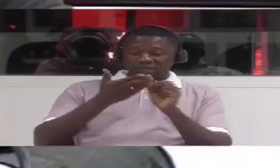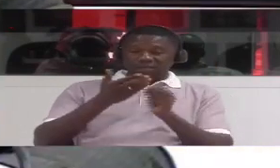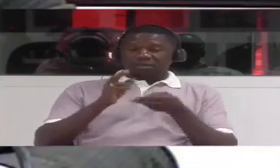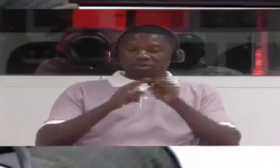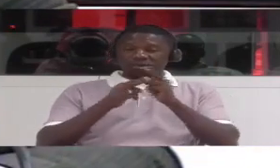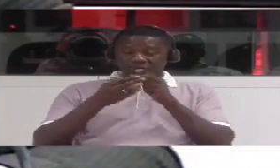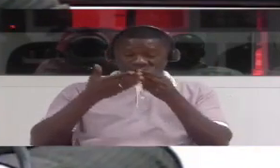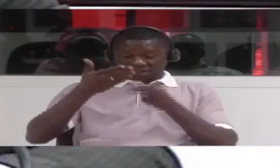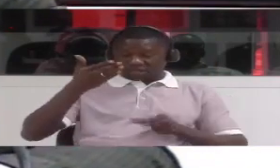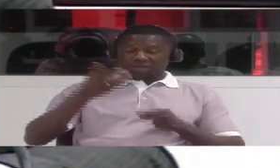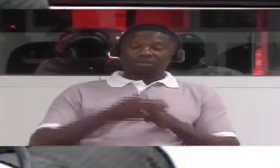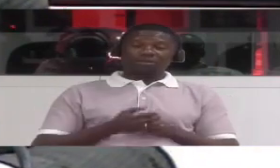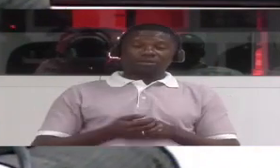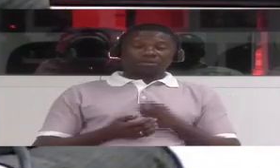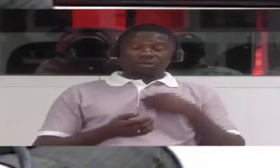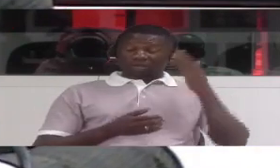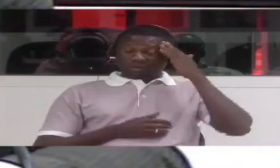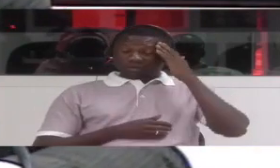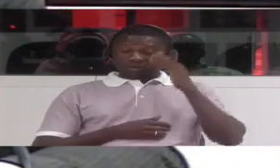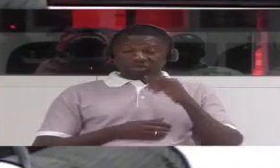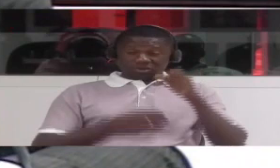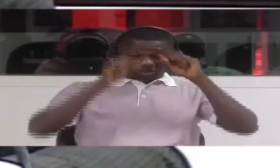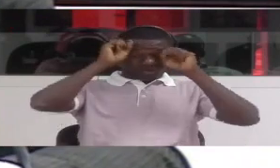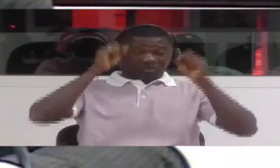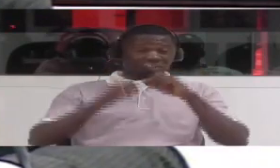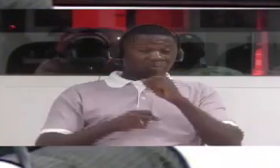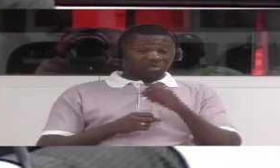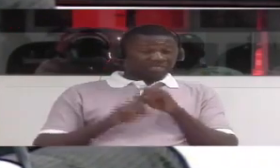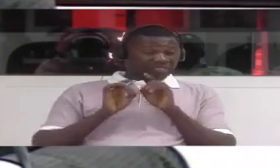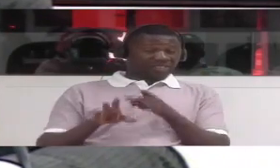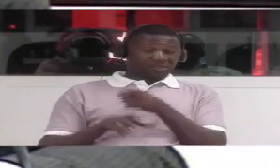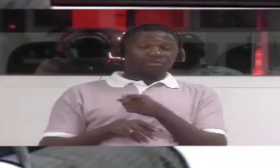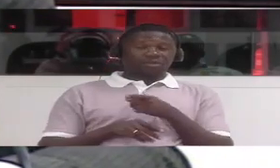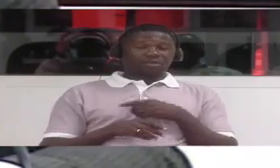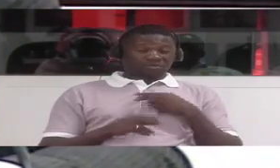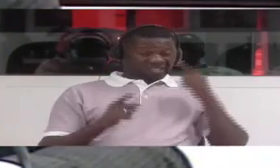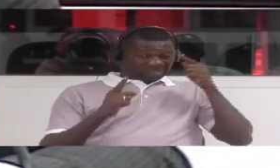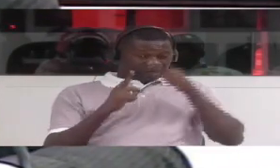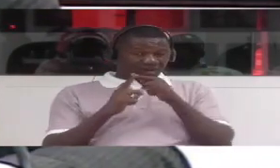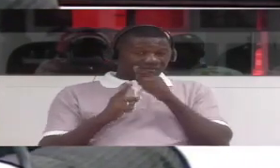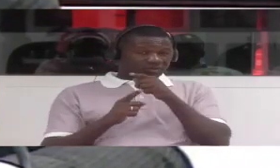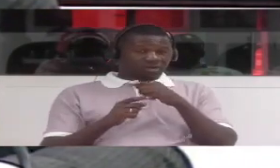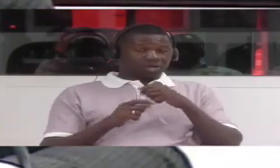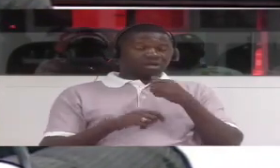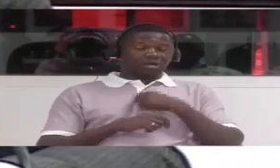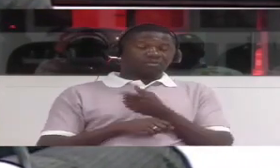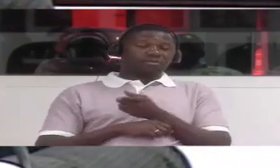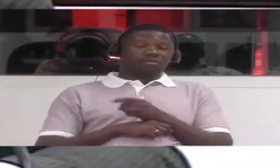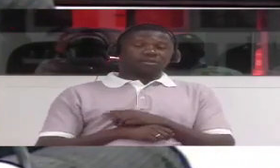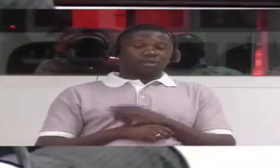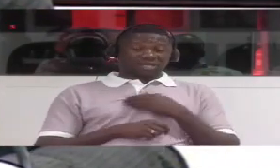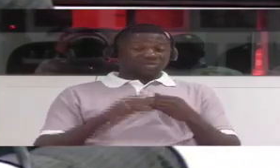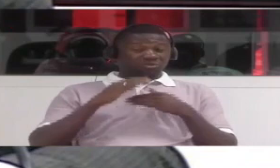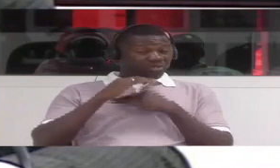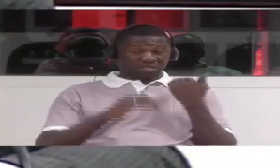led us to believe that the regime actually hated him a lot and he was being targeted for harm. And he was killed in